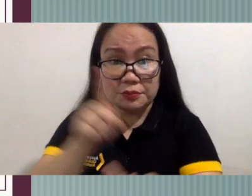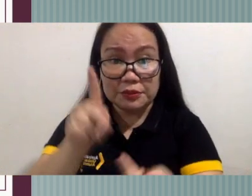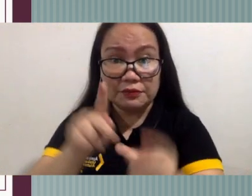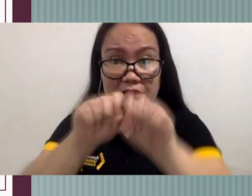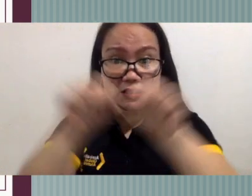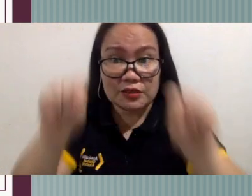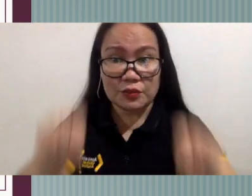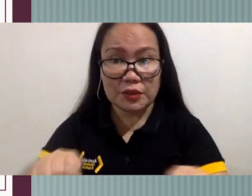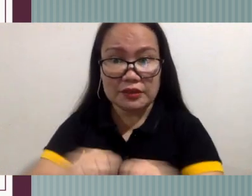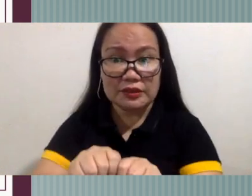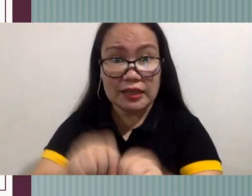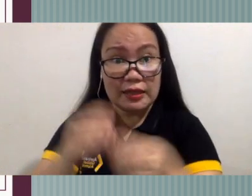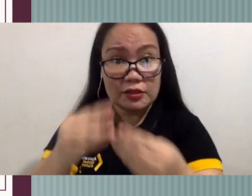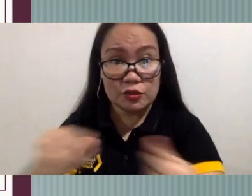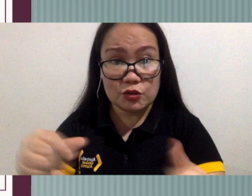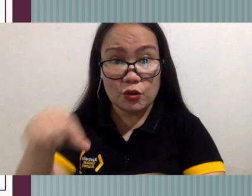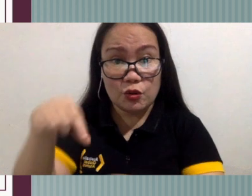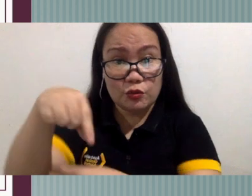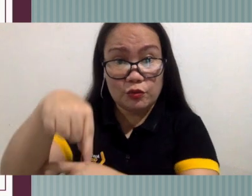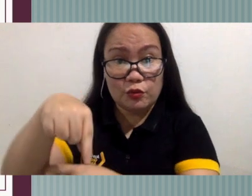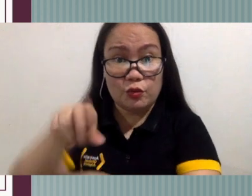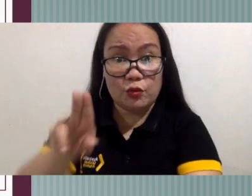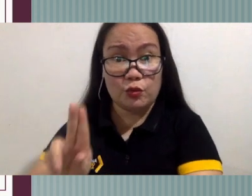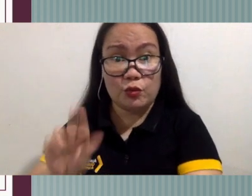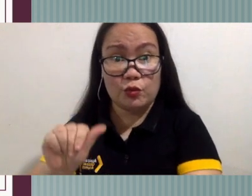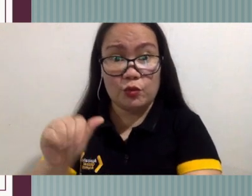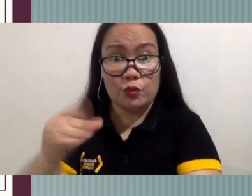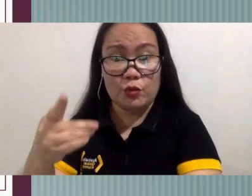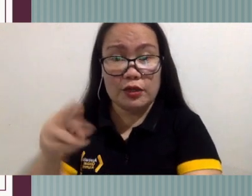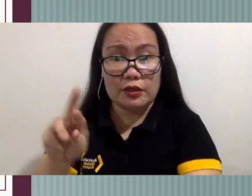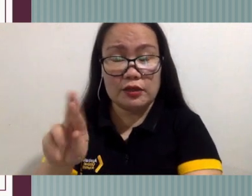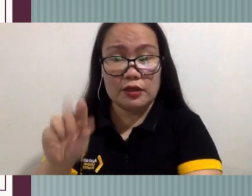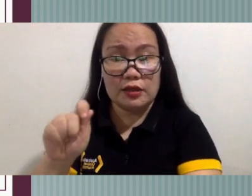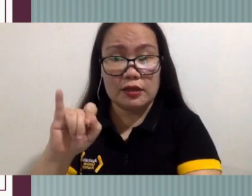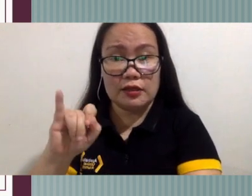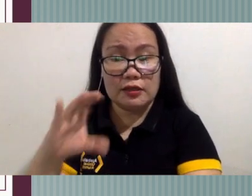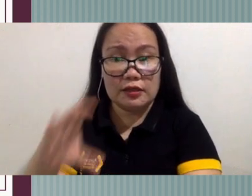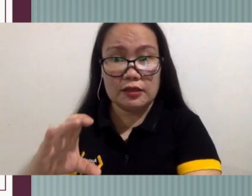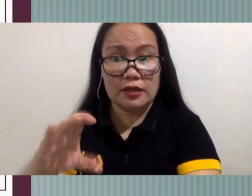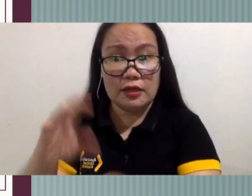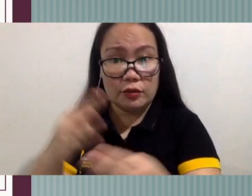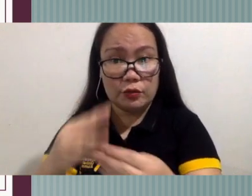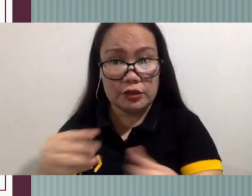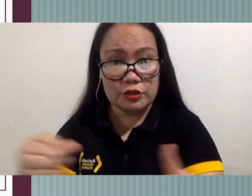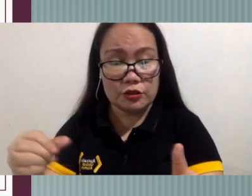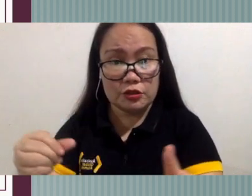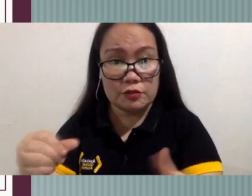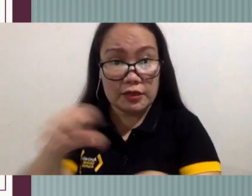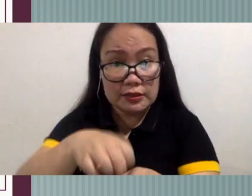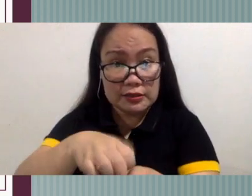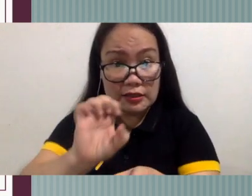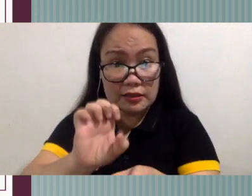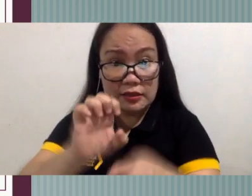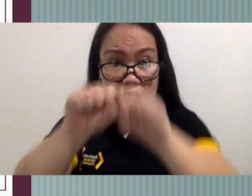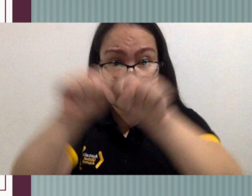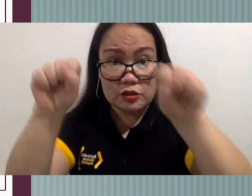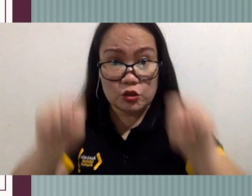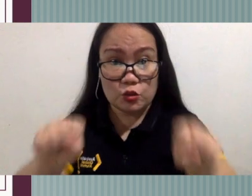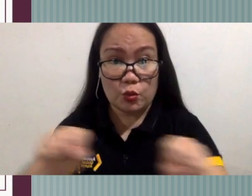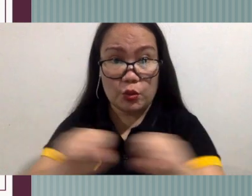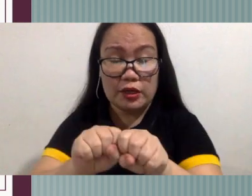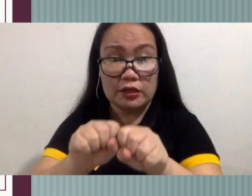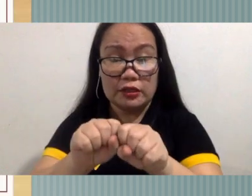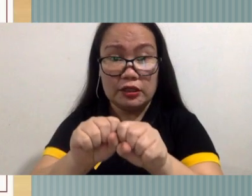that are perfect squares and we will solve quadratic equations by extracting square